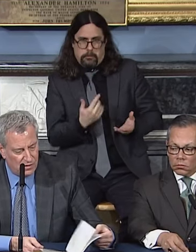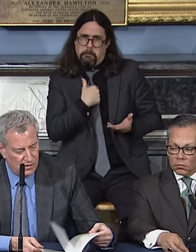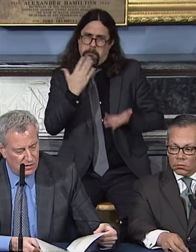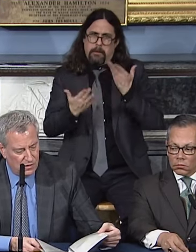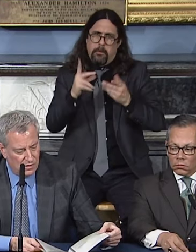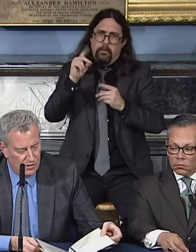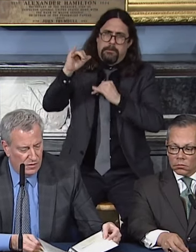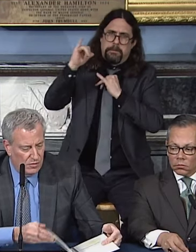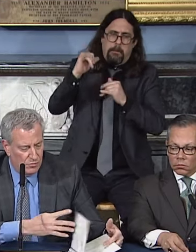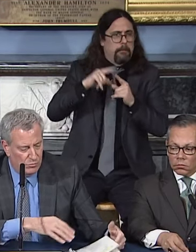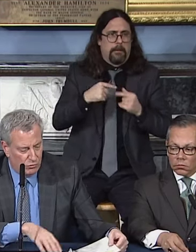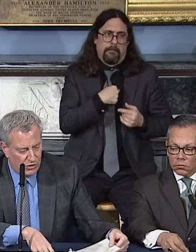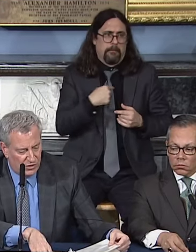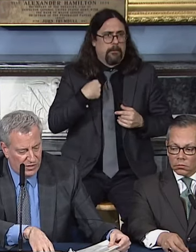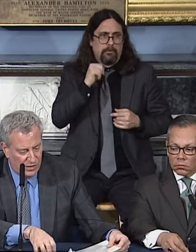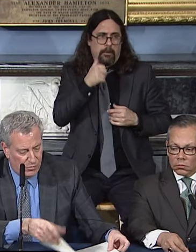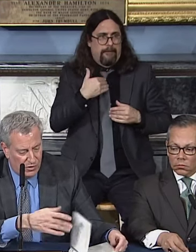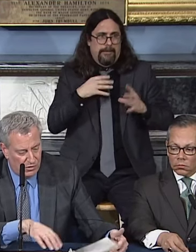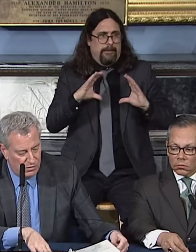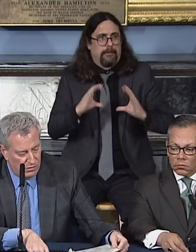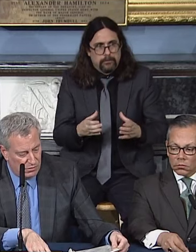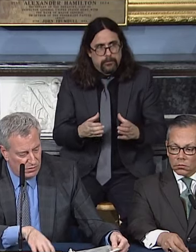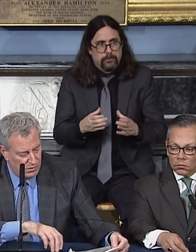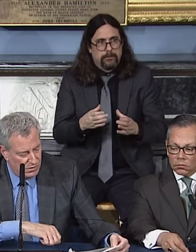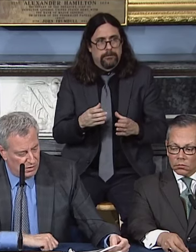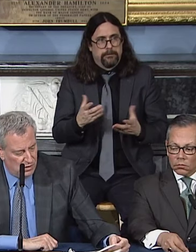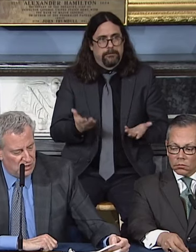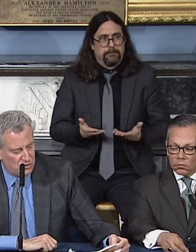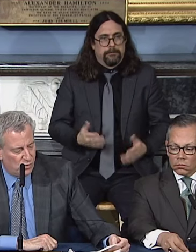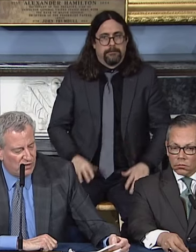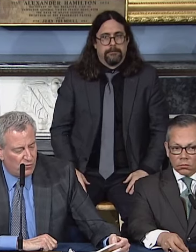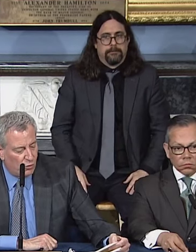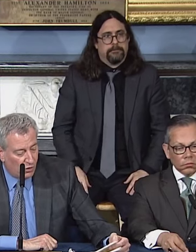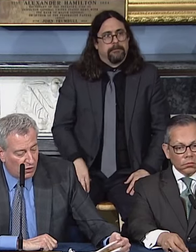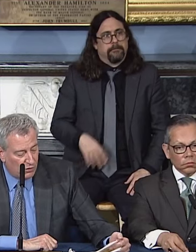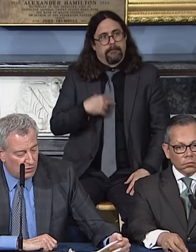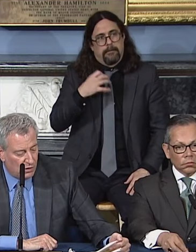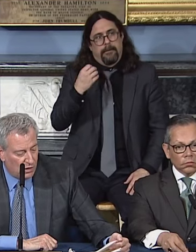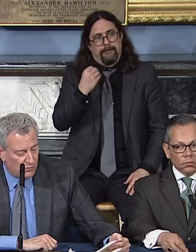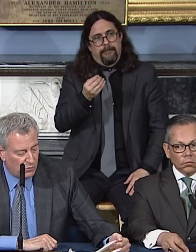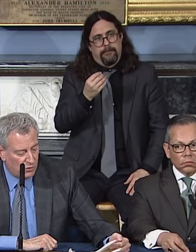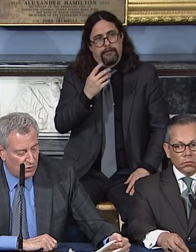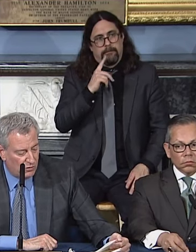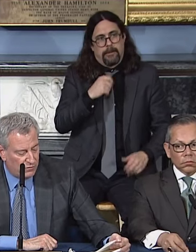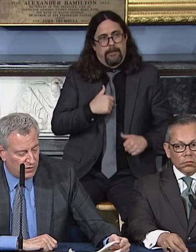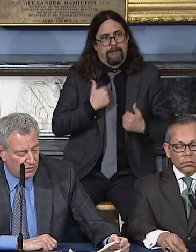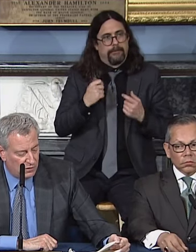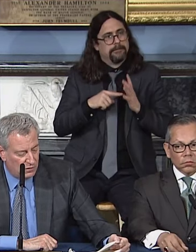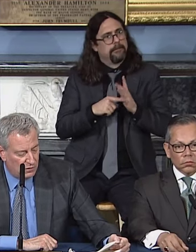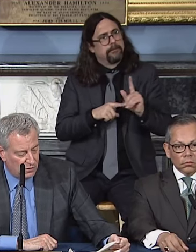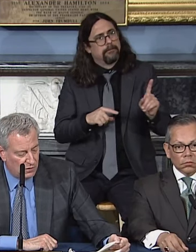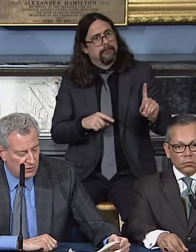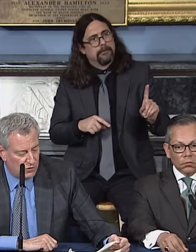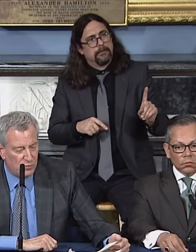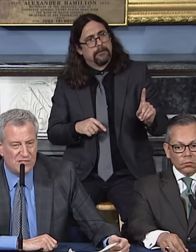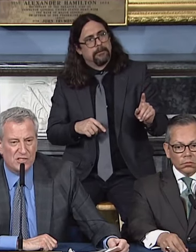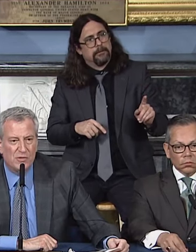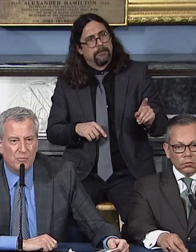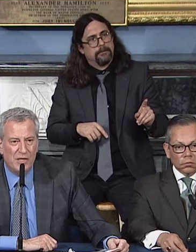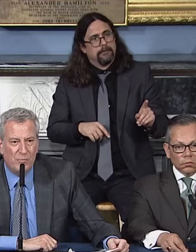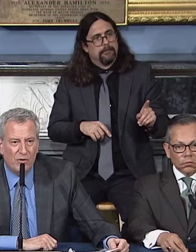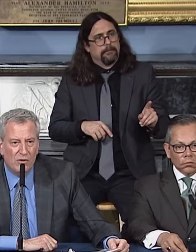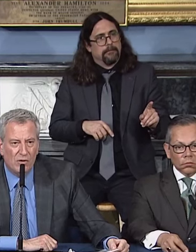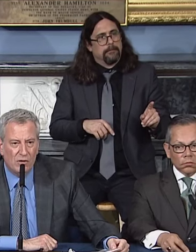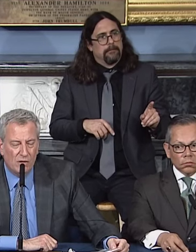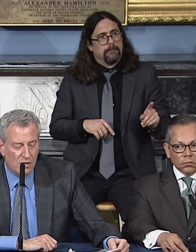the Brooklyn number is 24 for a borough of 2.6